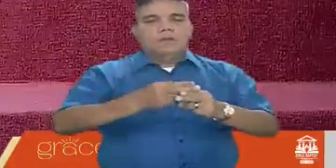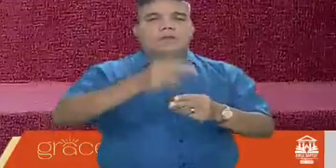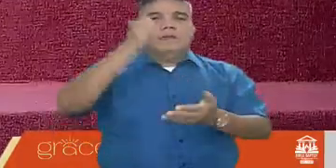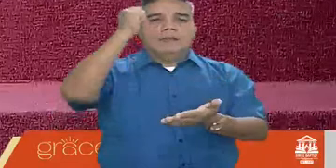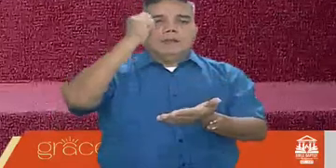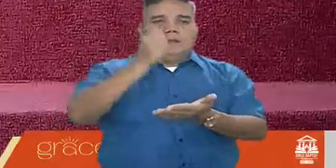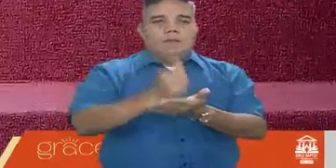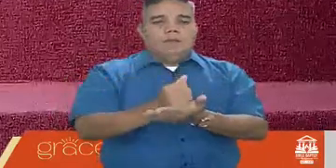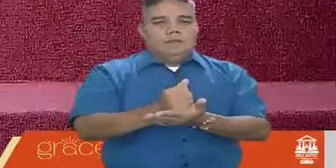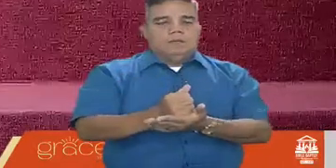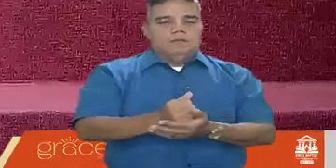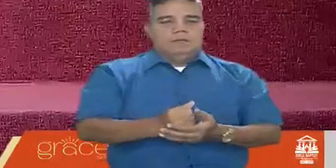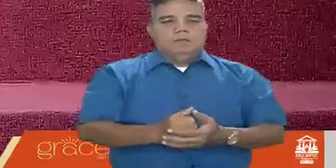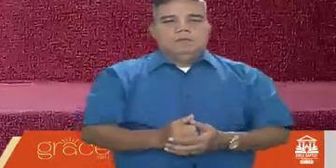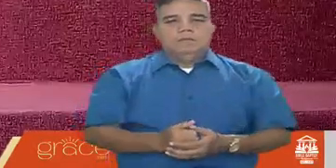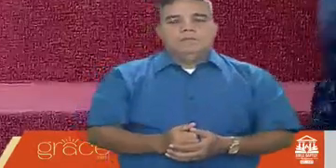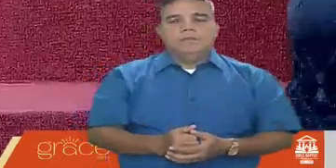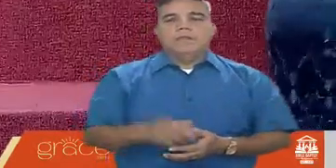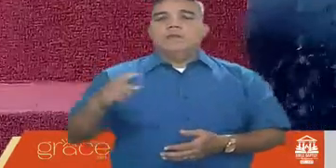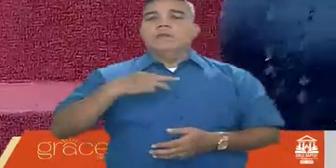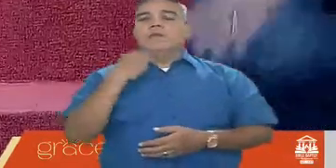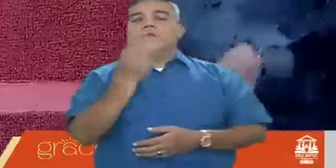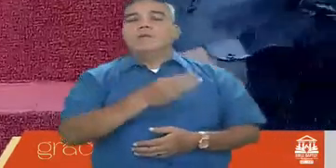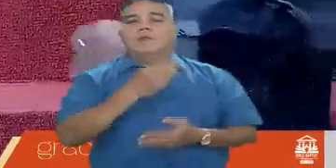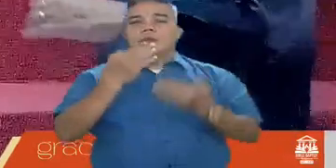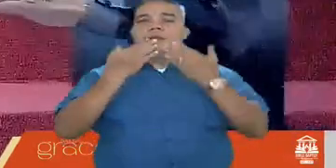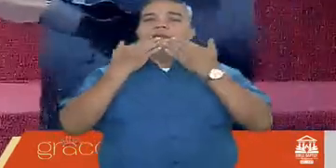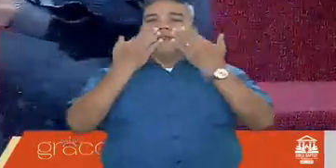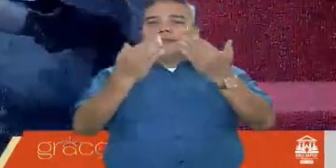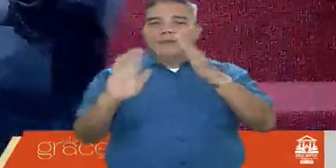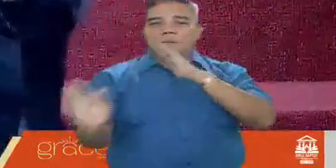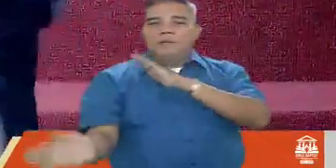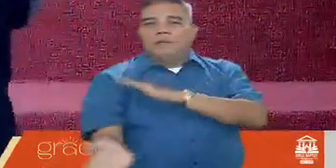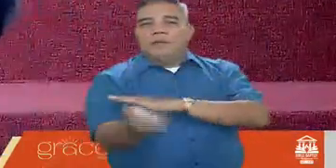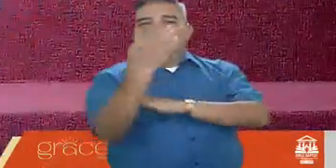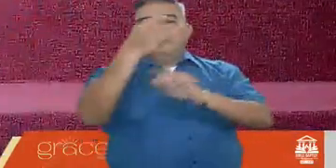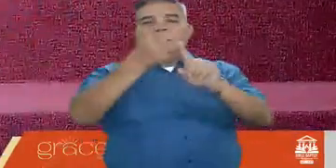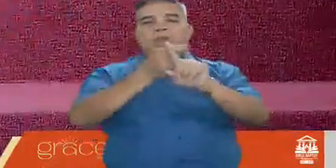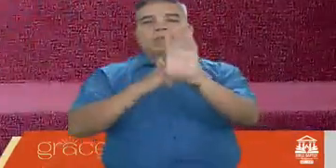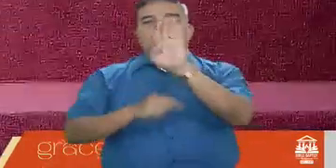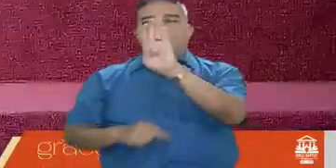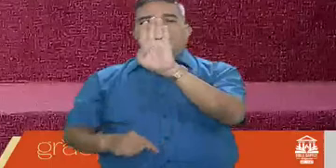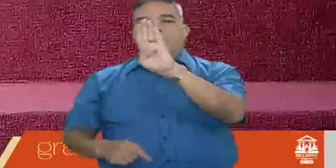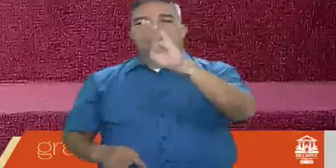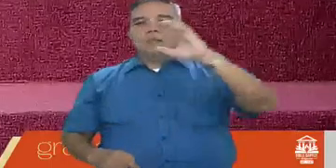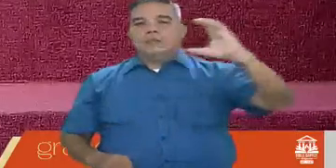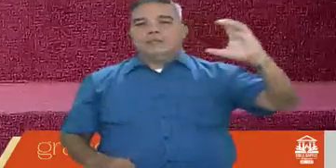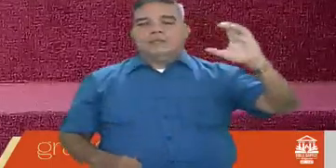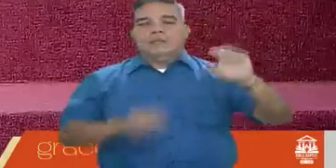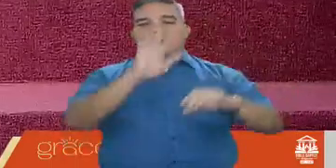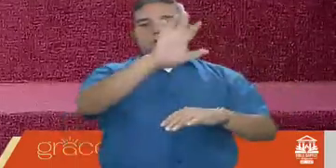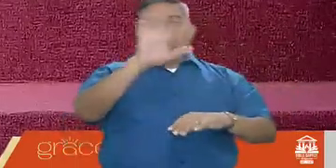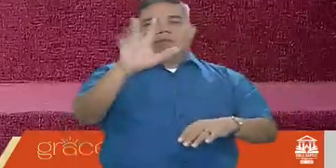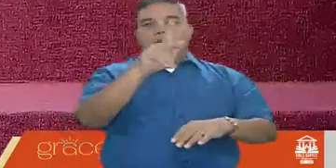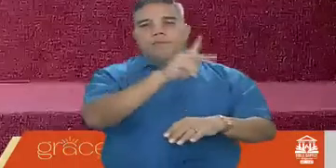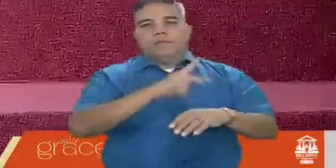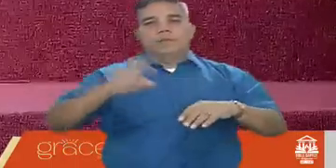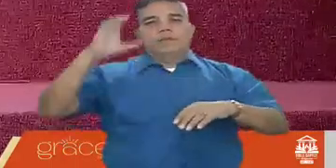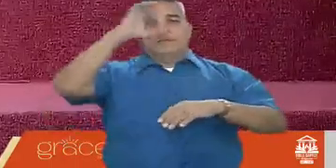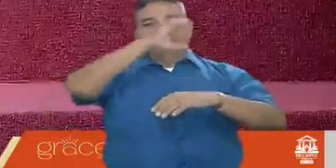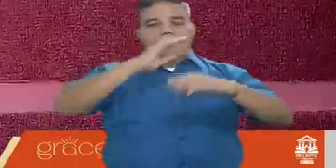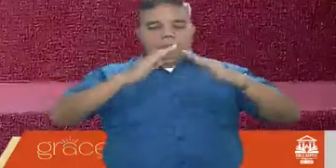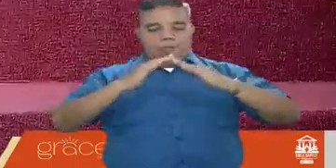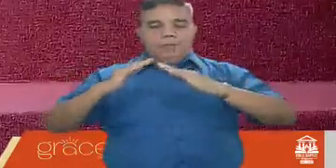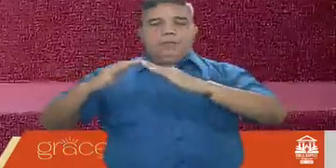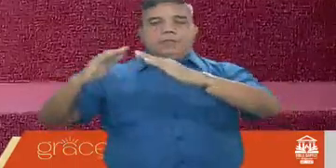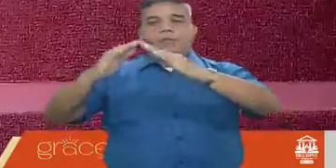name. Amen. While you are there, we would like to extend warm greetings from Bible Baptist Church, 55 Katipunan, Cebu